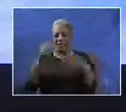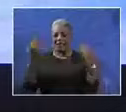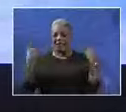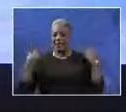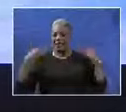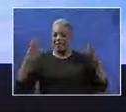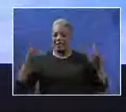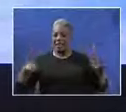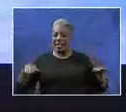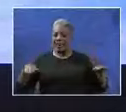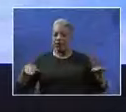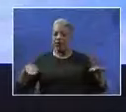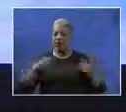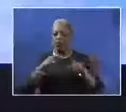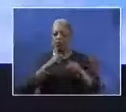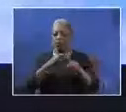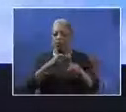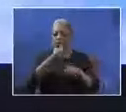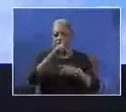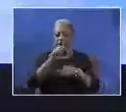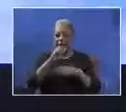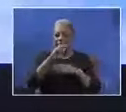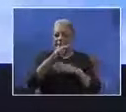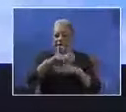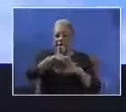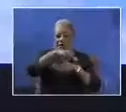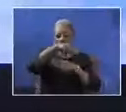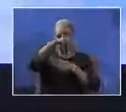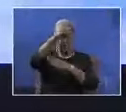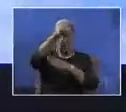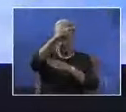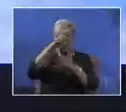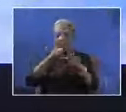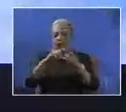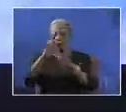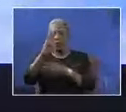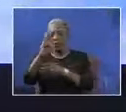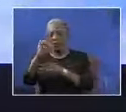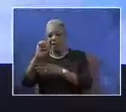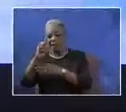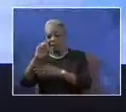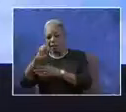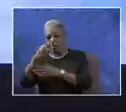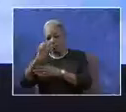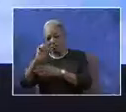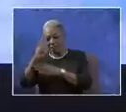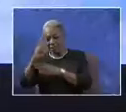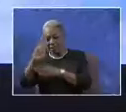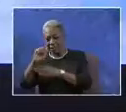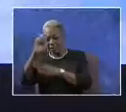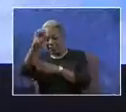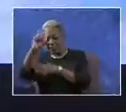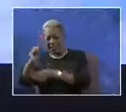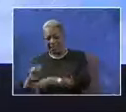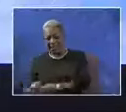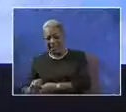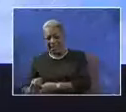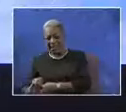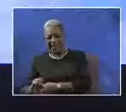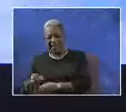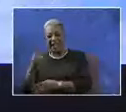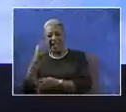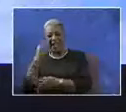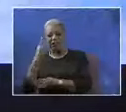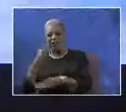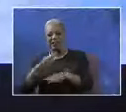to Beersheba, and he starts way up there in Dan, and he's making his way down, and there's all on the news. More people are